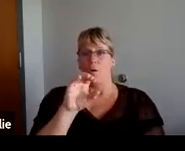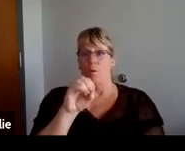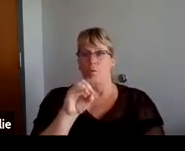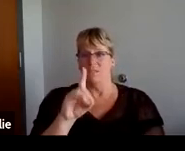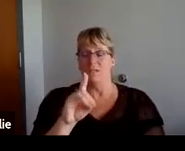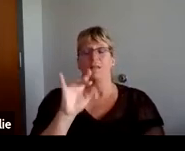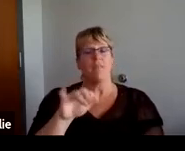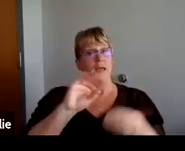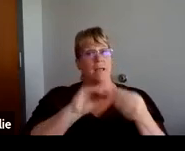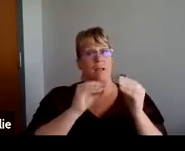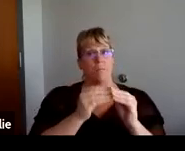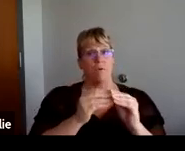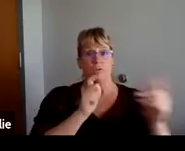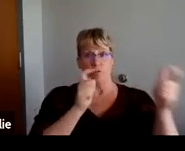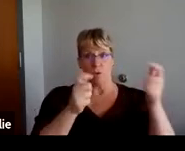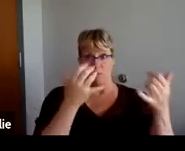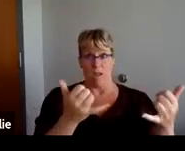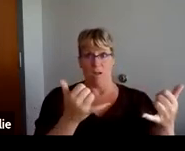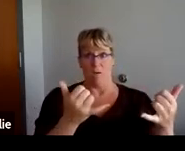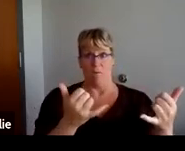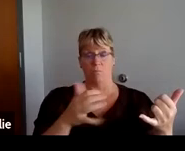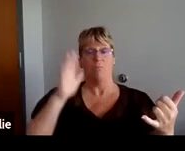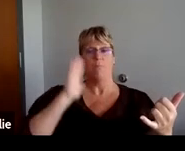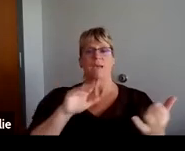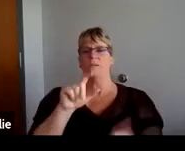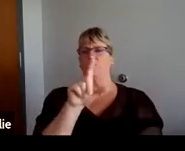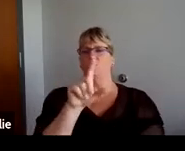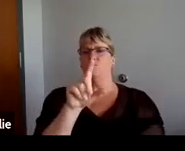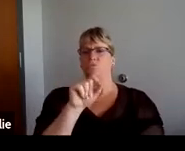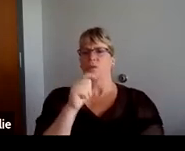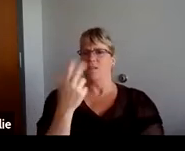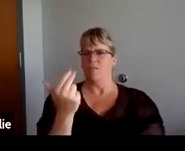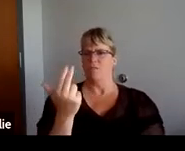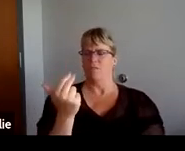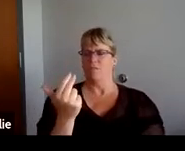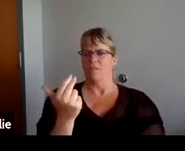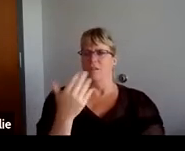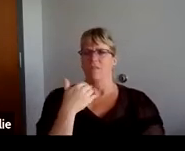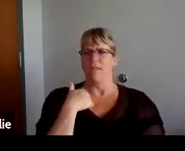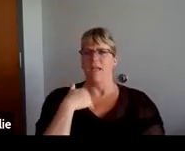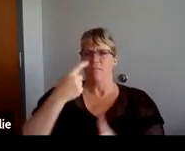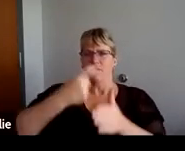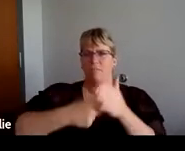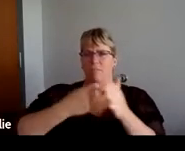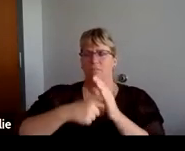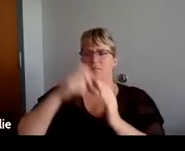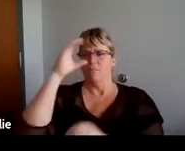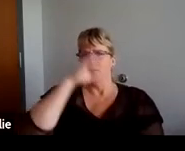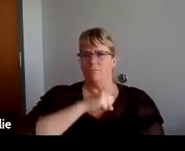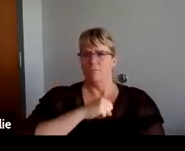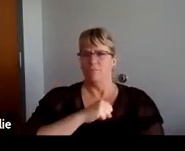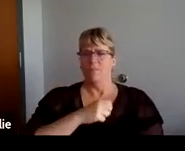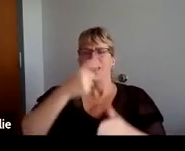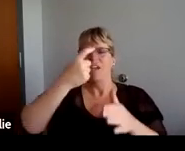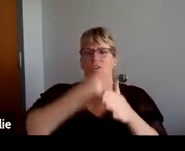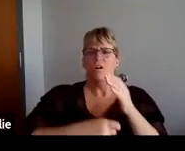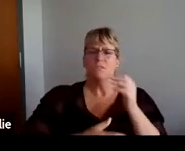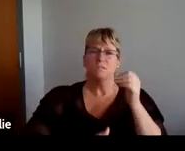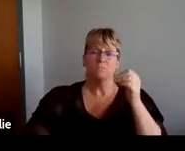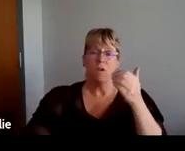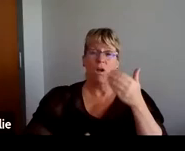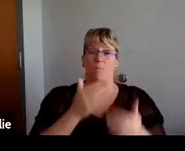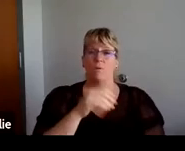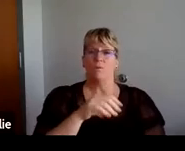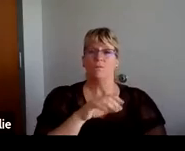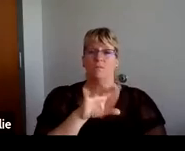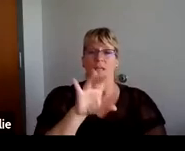number is greater. And back in 2013, when they gave us a cost estimate, it cost almost $80